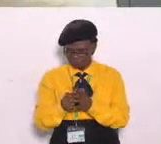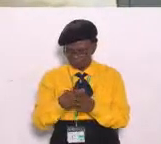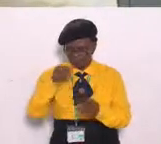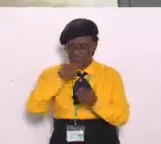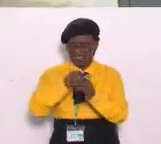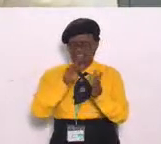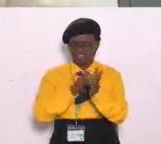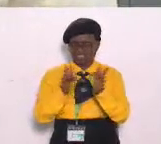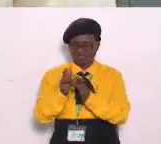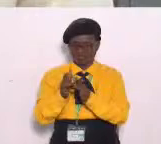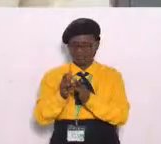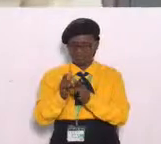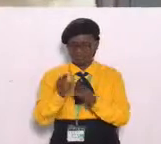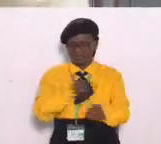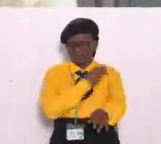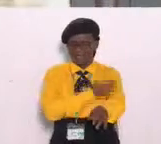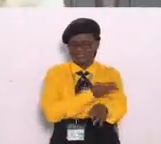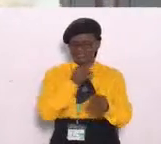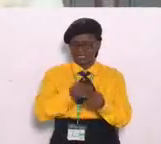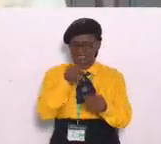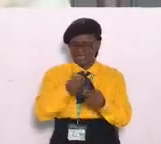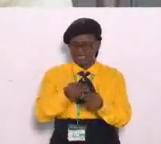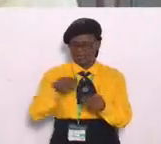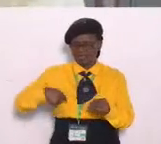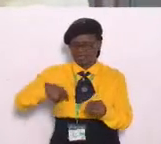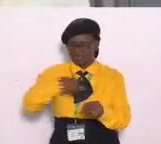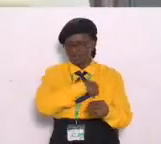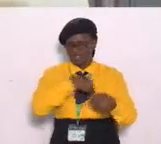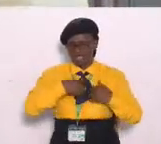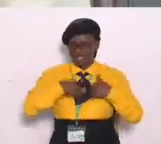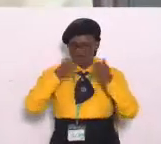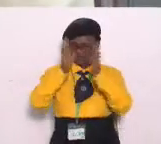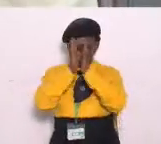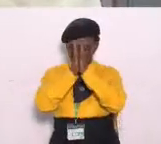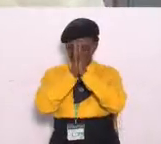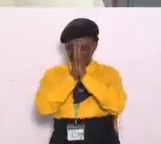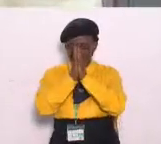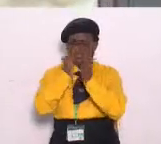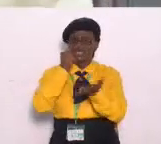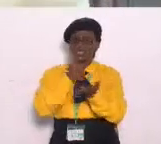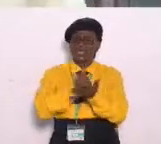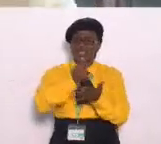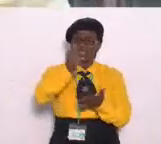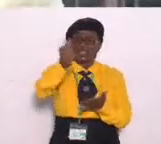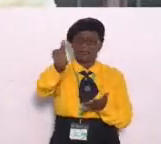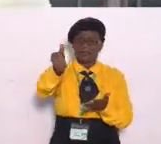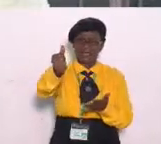In Jesus' mighty name, we have prayed.